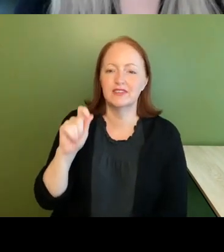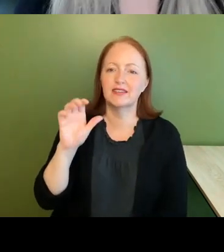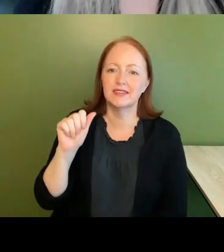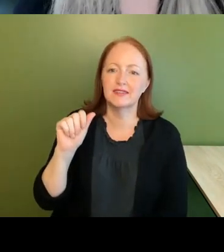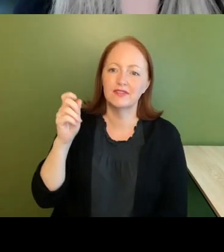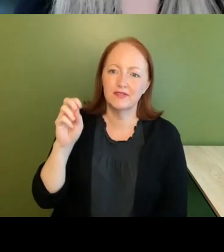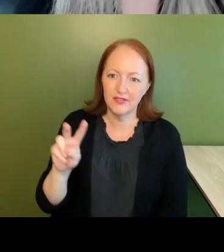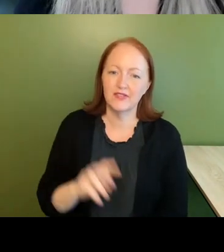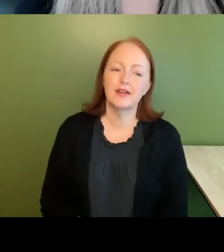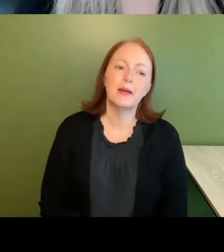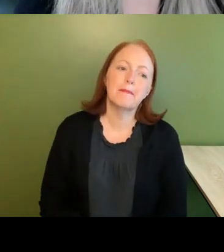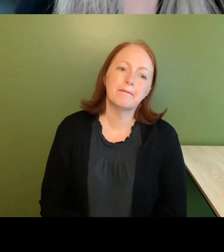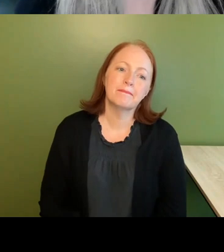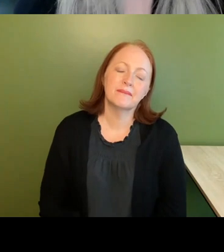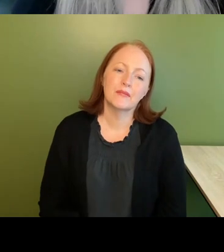engage@aging.ca.gov.